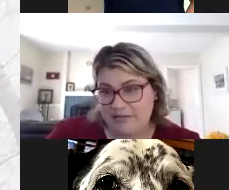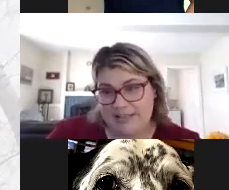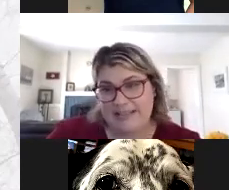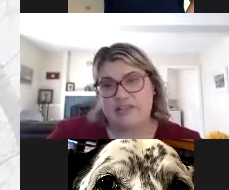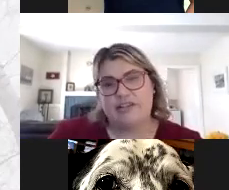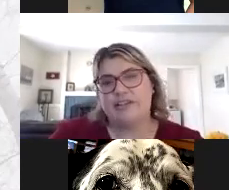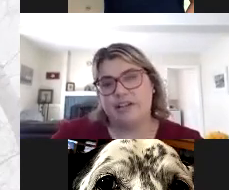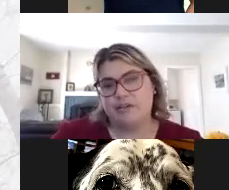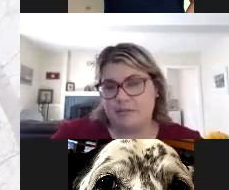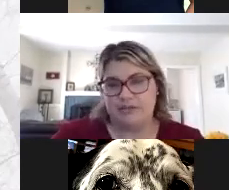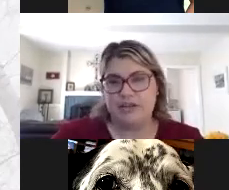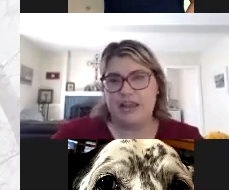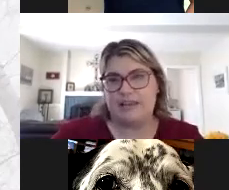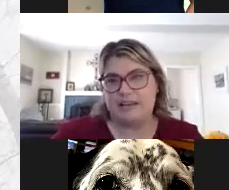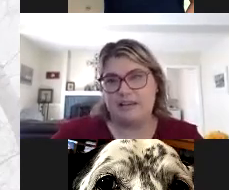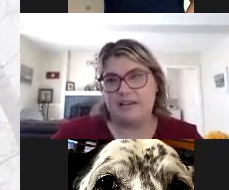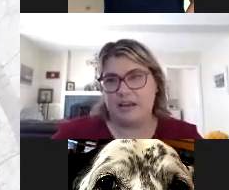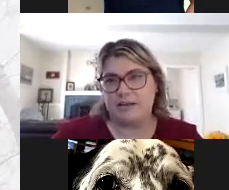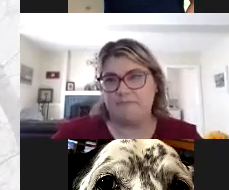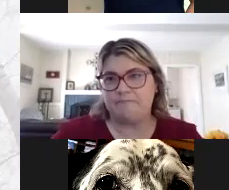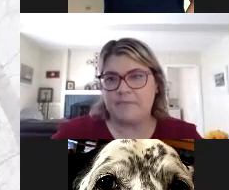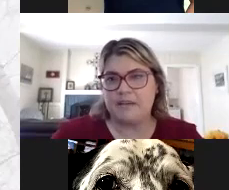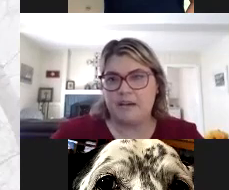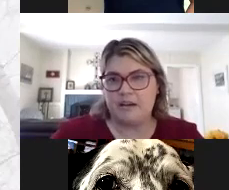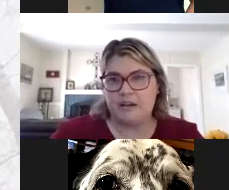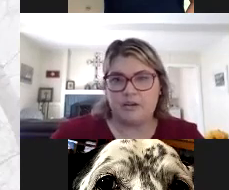and privatization, criminal